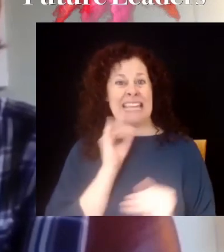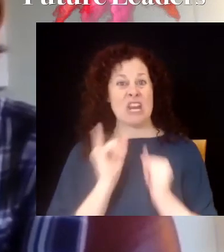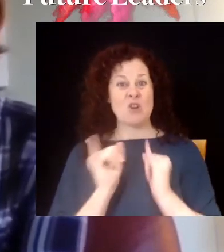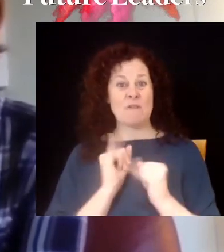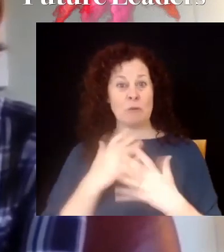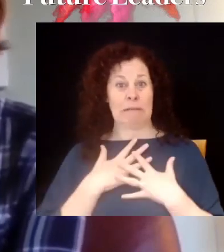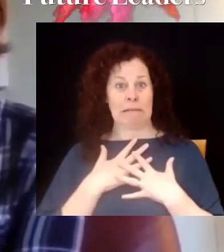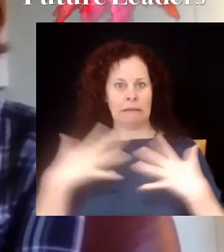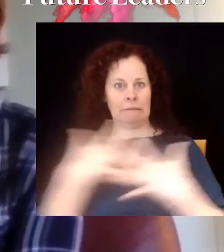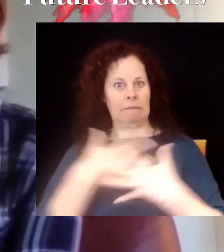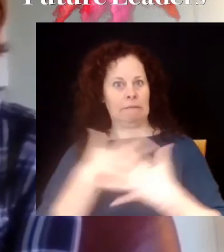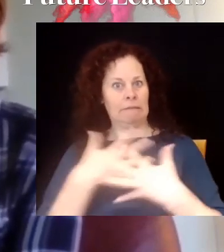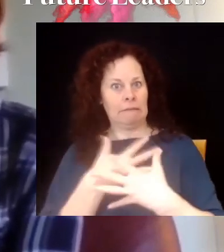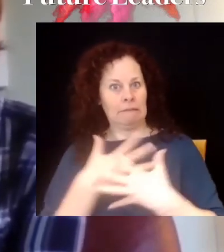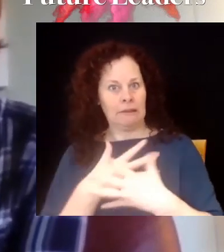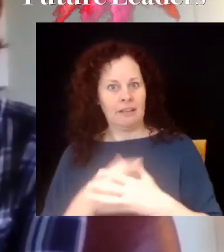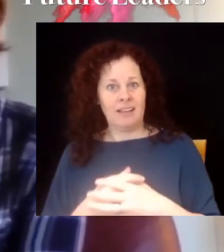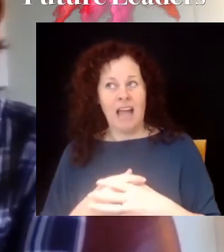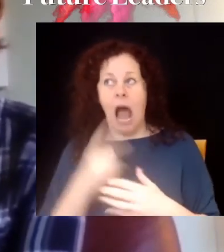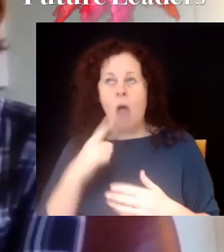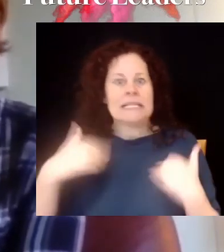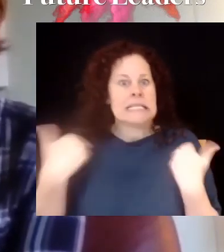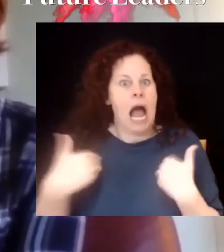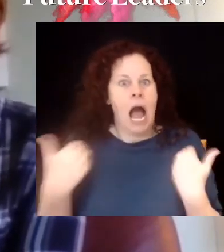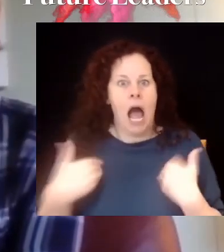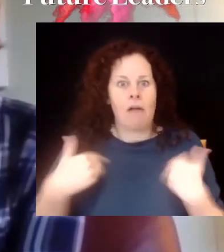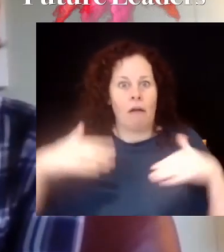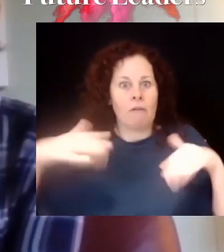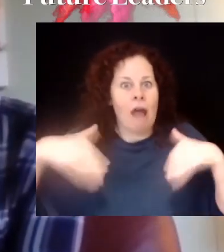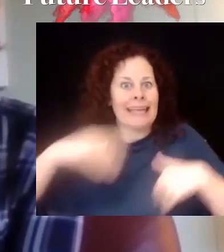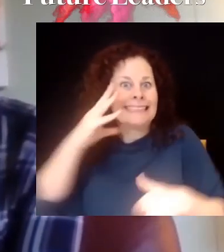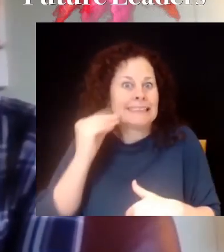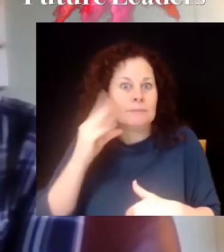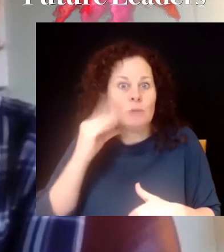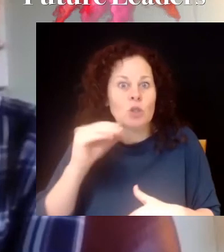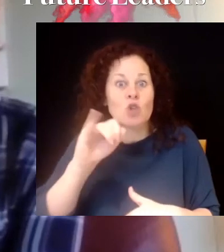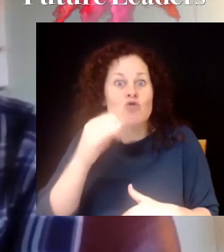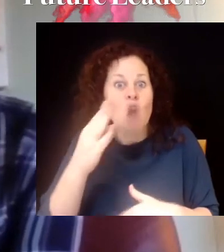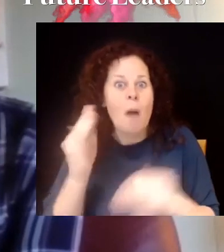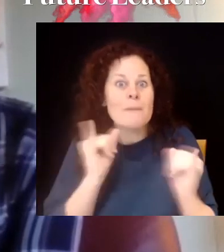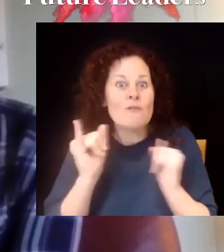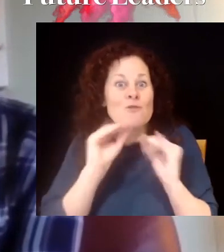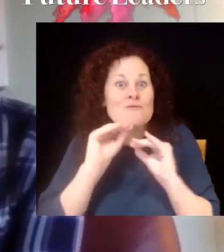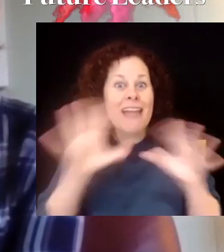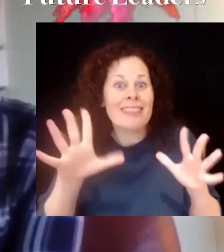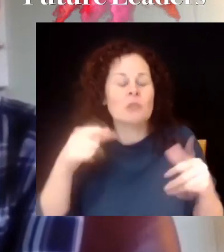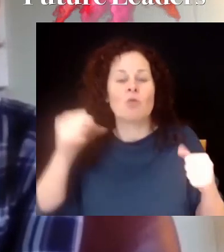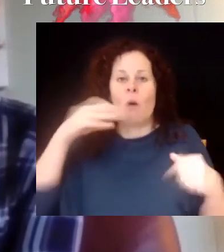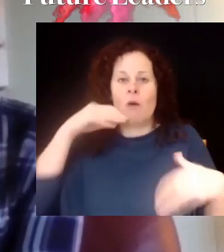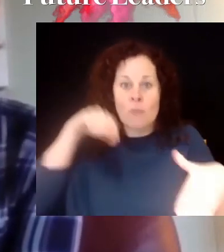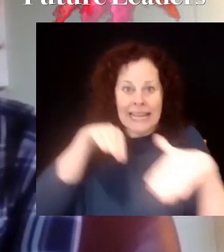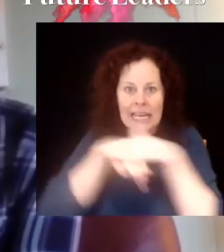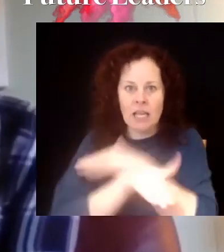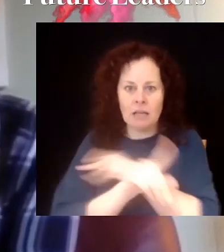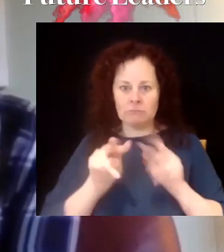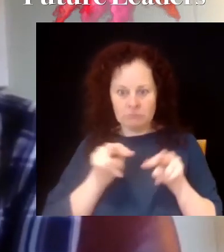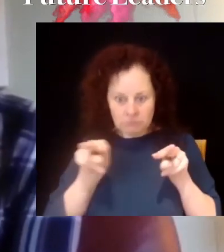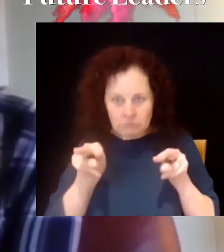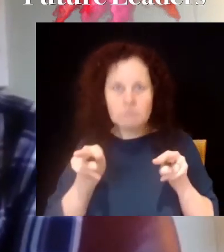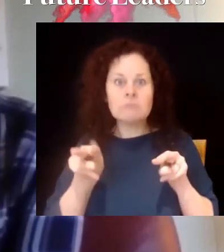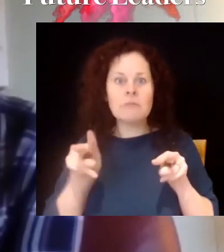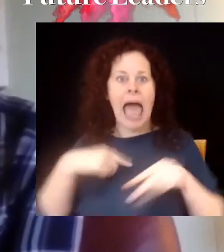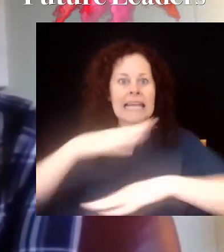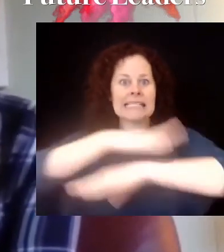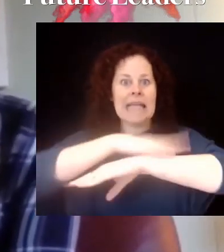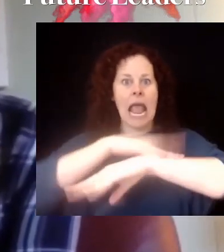So there weren't a ton of applicants, probably not as many as there are now. Then there was an interview process. For me, it was pretty intimidating because I was still